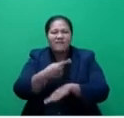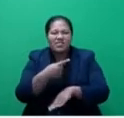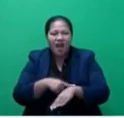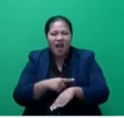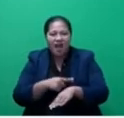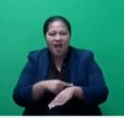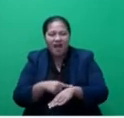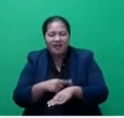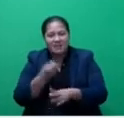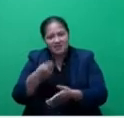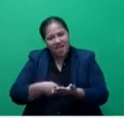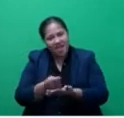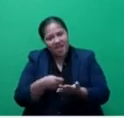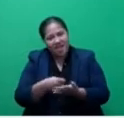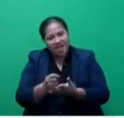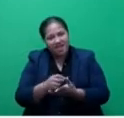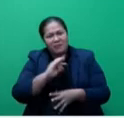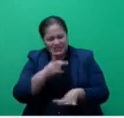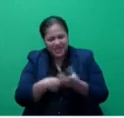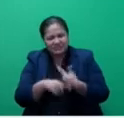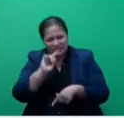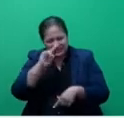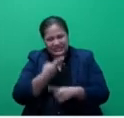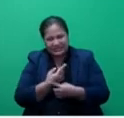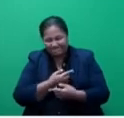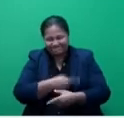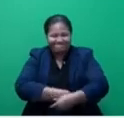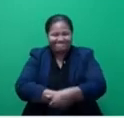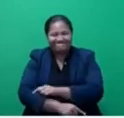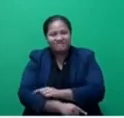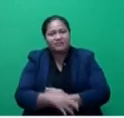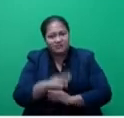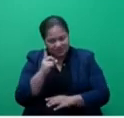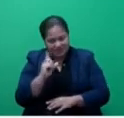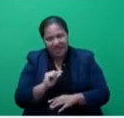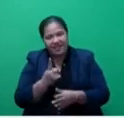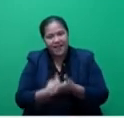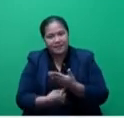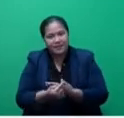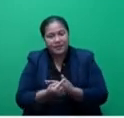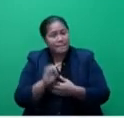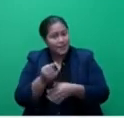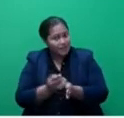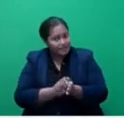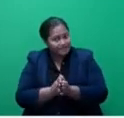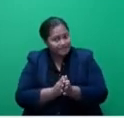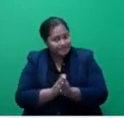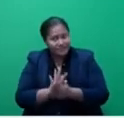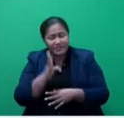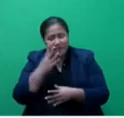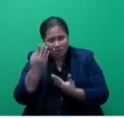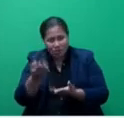are overworked, fatigued, and mistakes can occur. Mr. Speaker, sir, I look forward to the Honourable Minister of Health and Medical Services